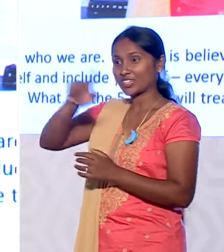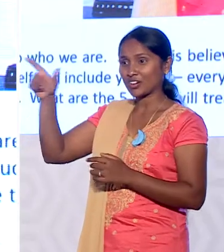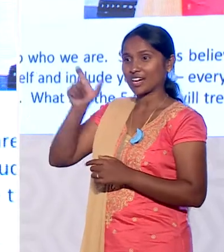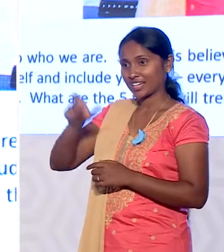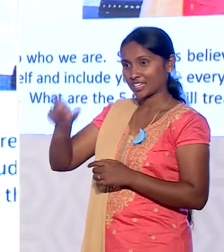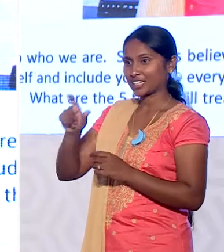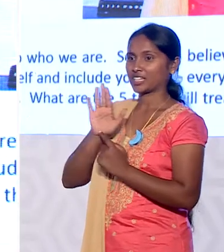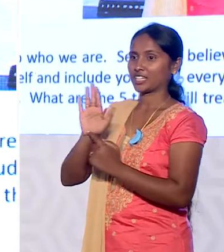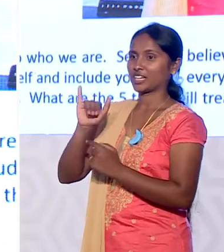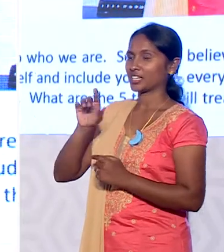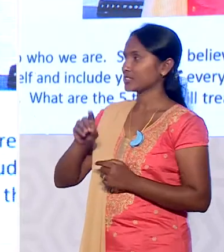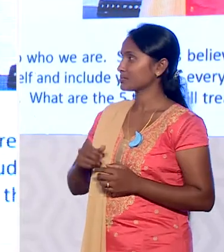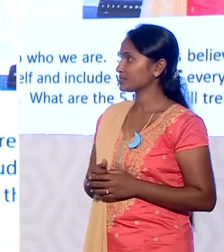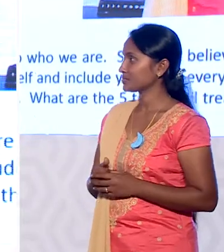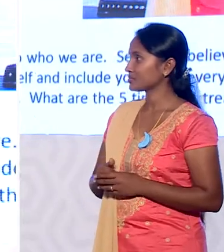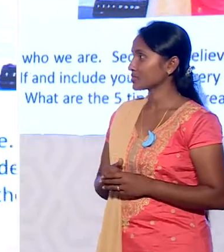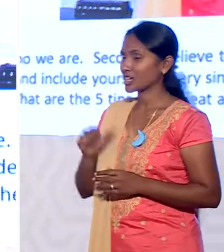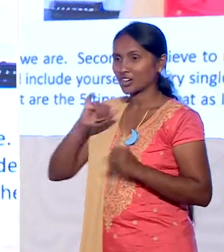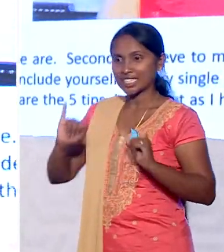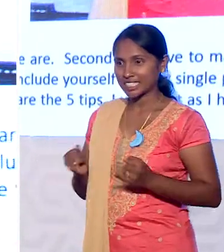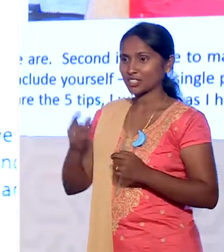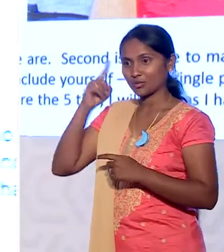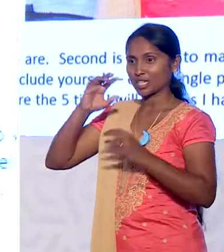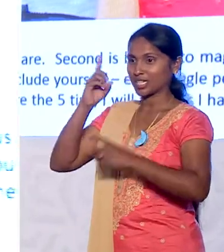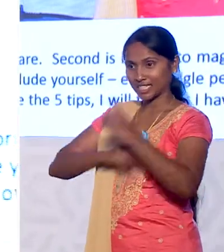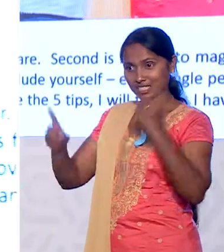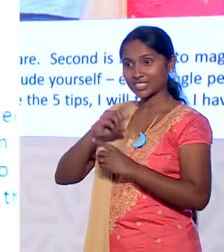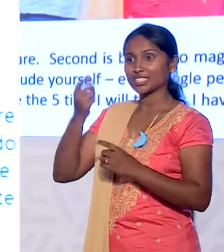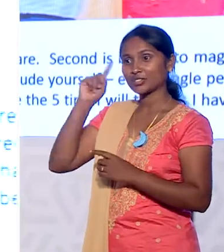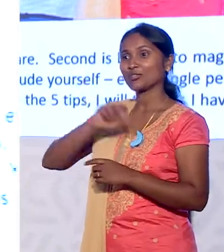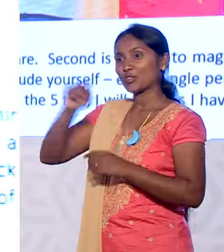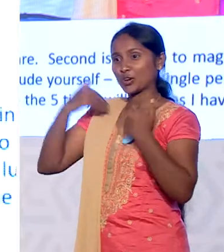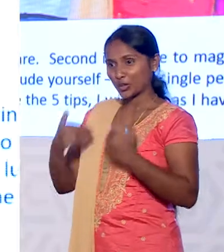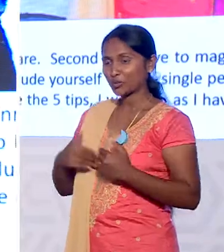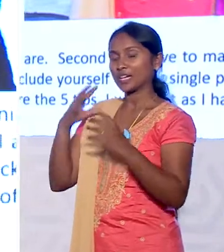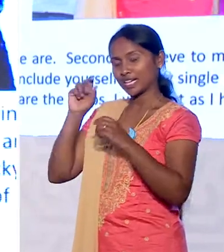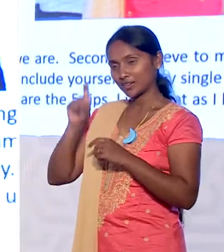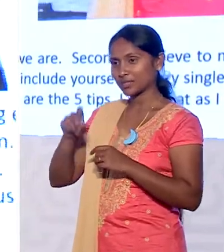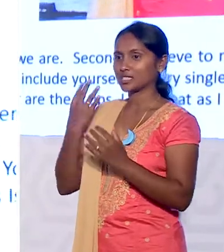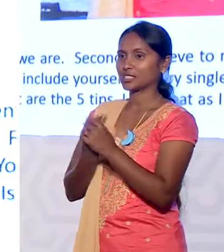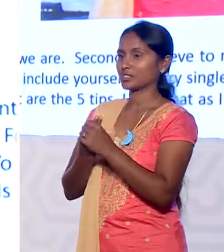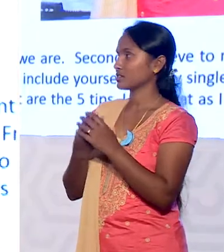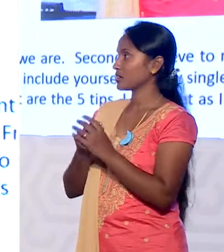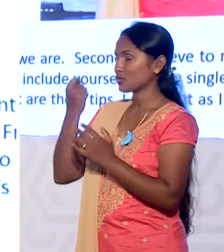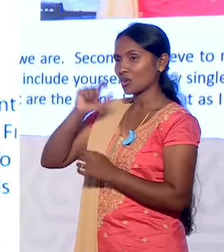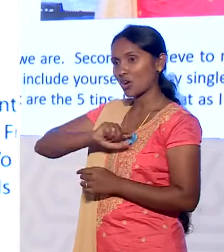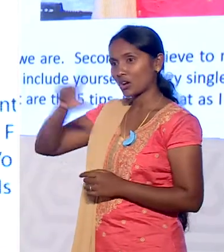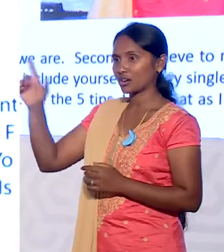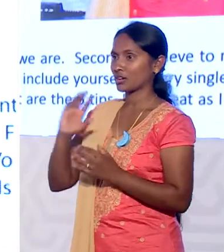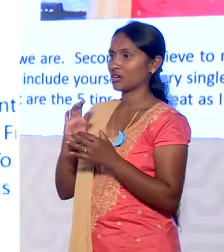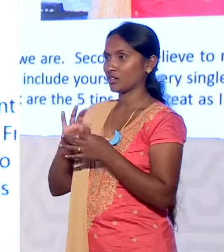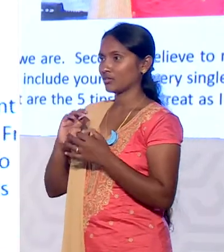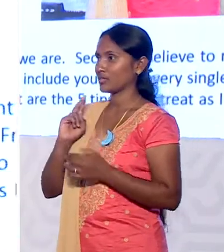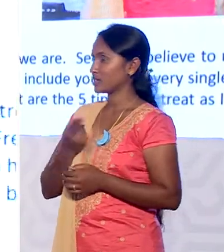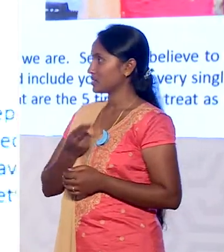Our call for disability inclusion is not just for disability, it's for human inclusion. For all of us. The world